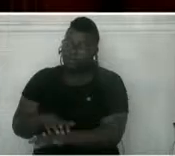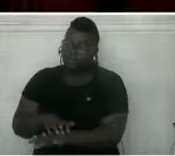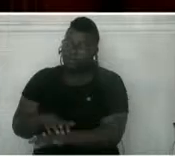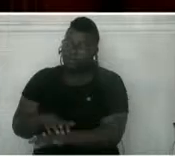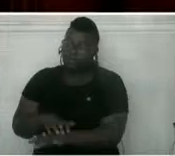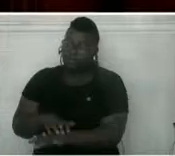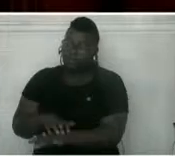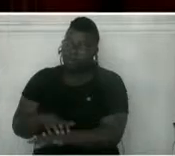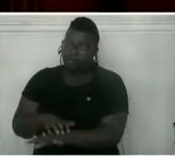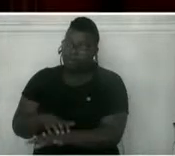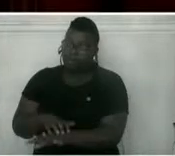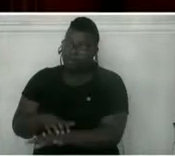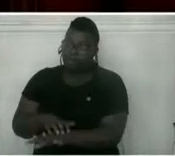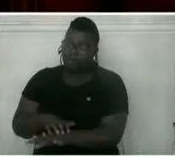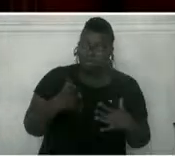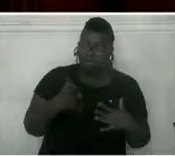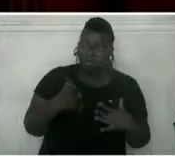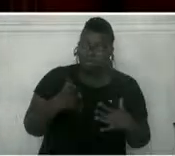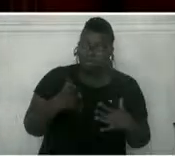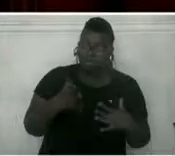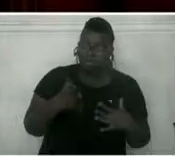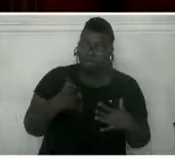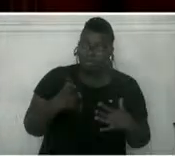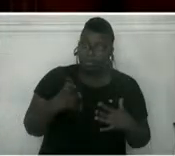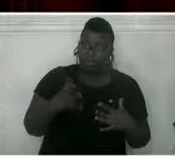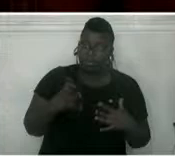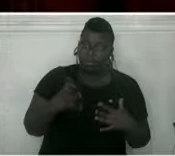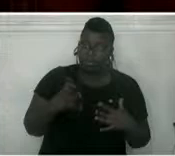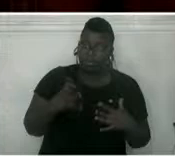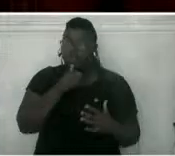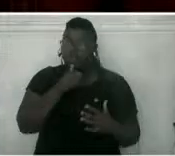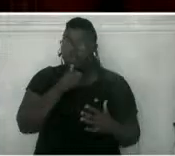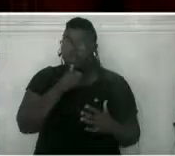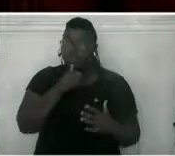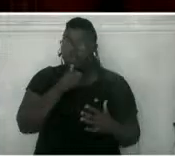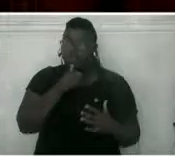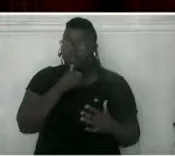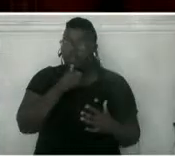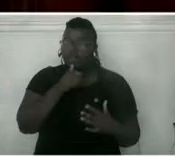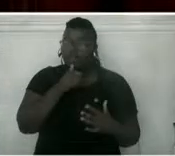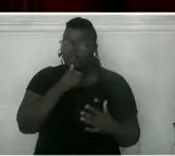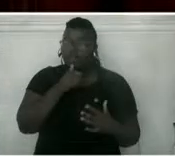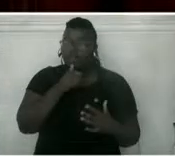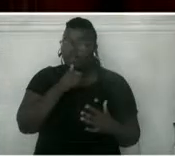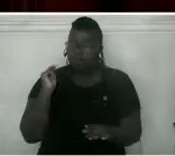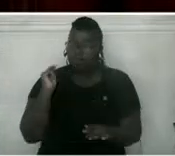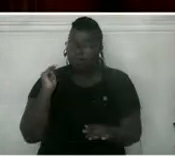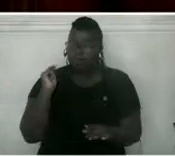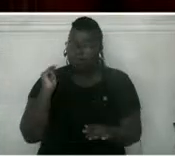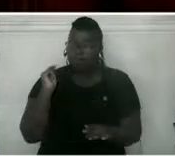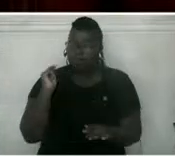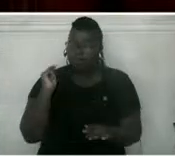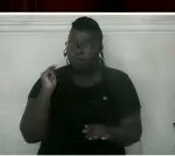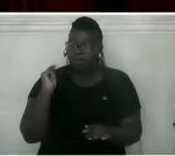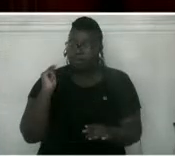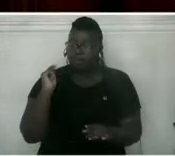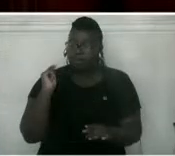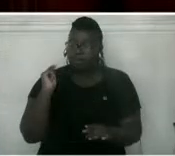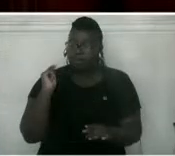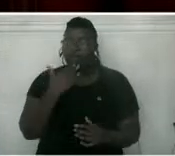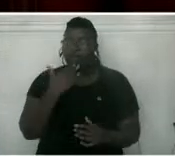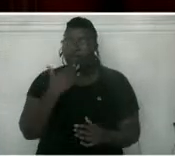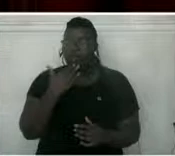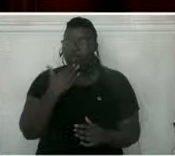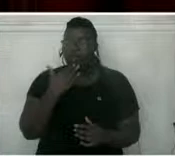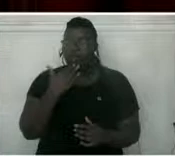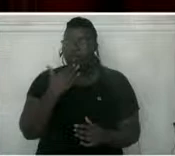trend of lack of policing or biasness by the police against farm